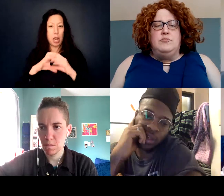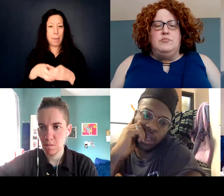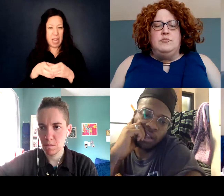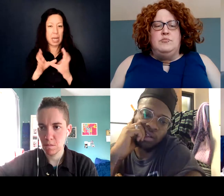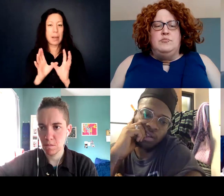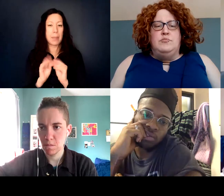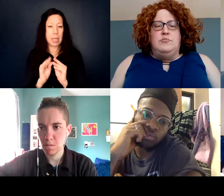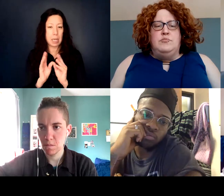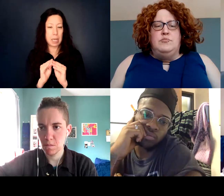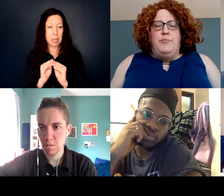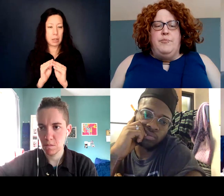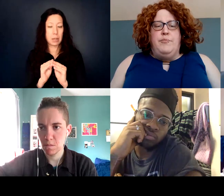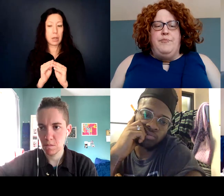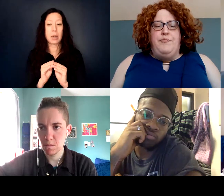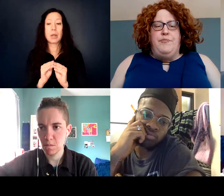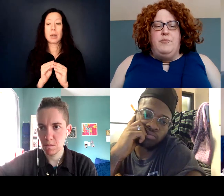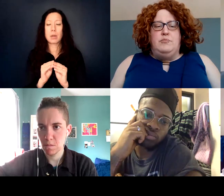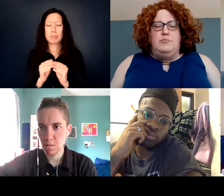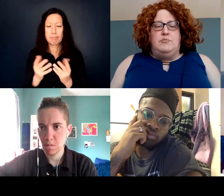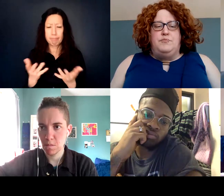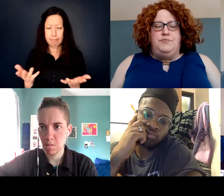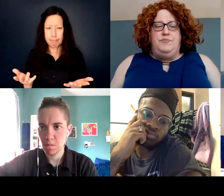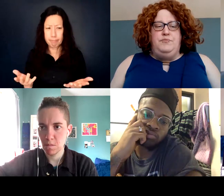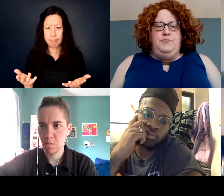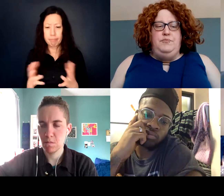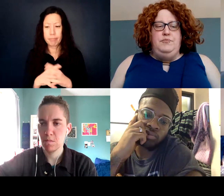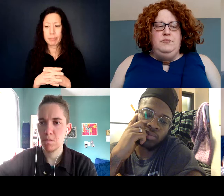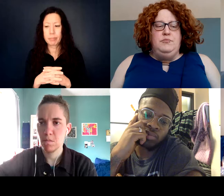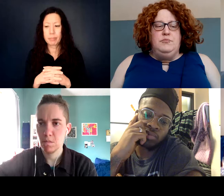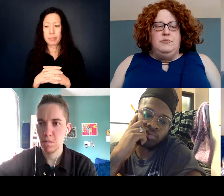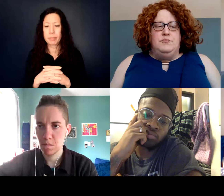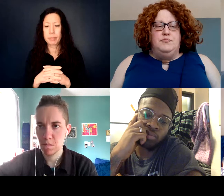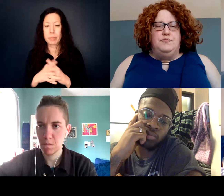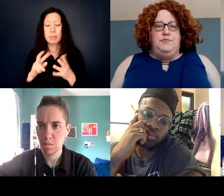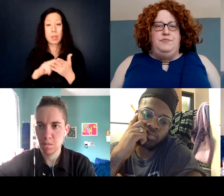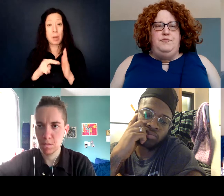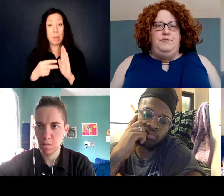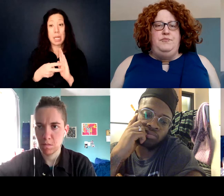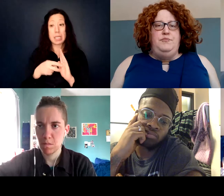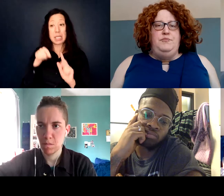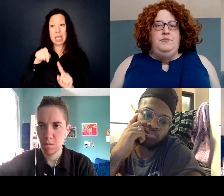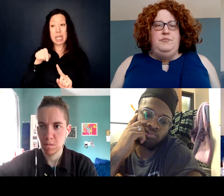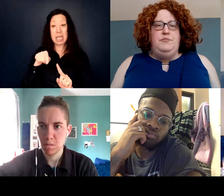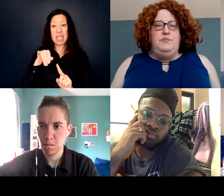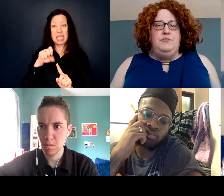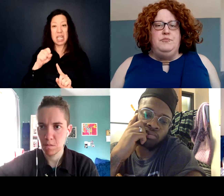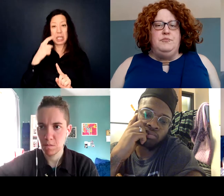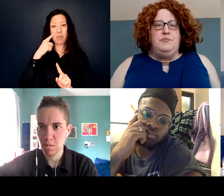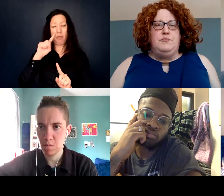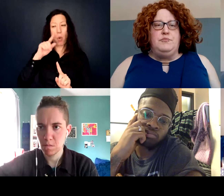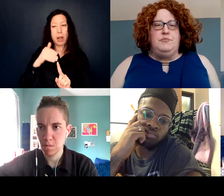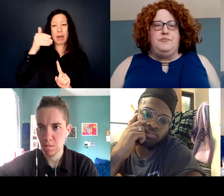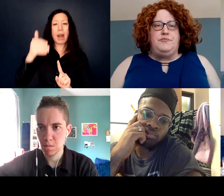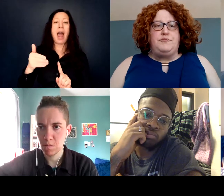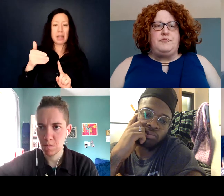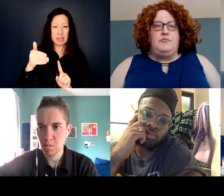And so is this for like kind of like the next version of like